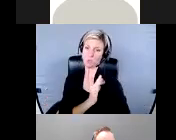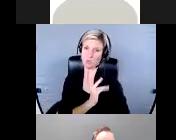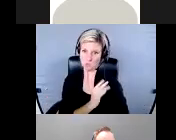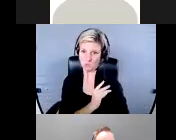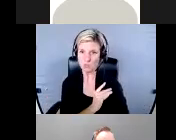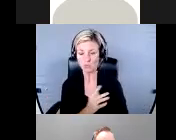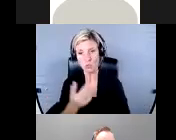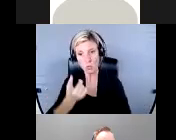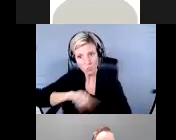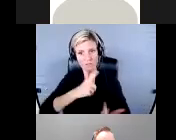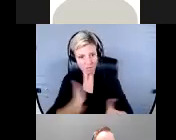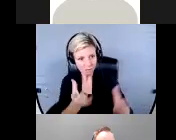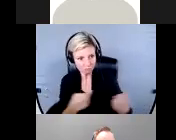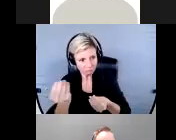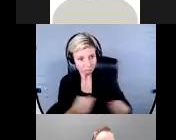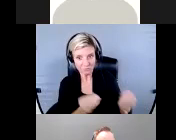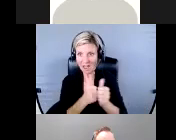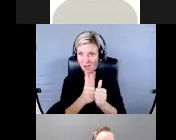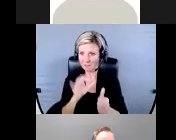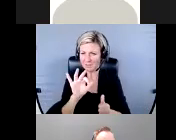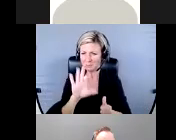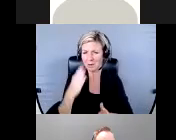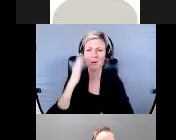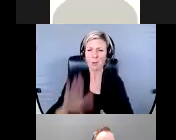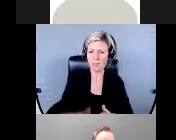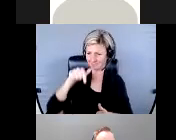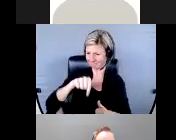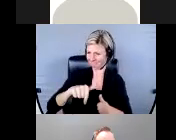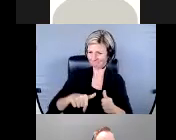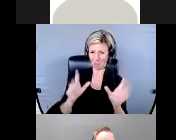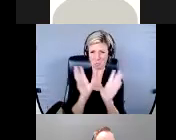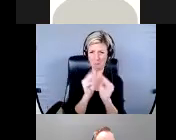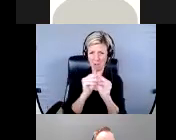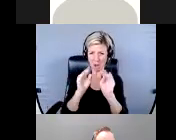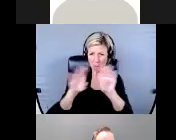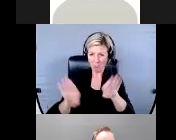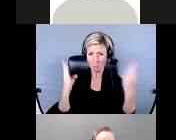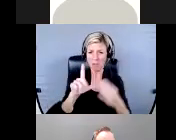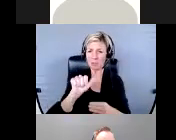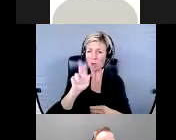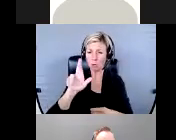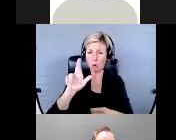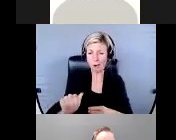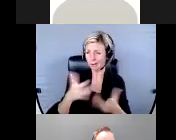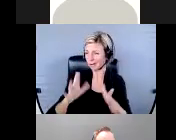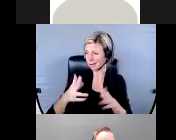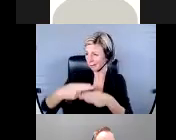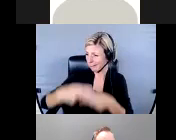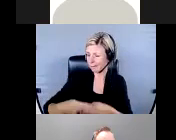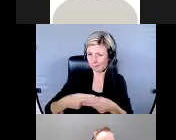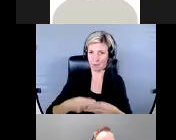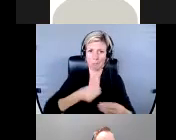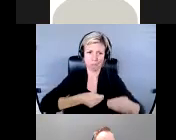spoken earlier at the beginning about she's not a social media person. I'm not either. I do recognize there is this strength and power